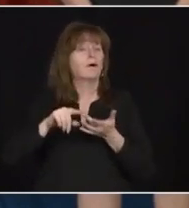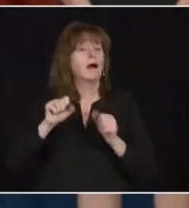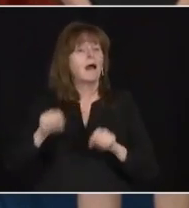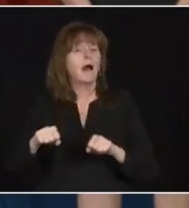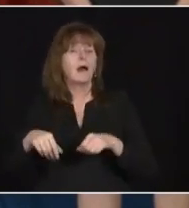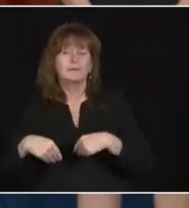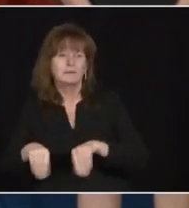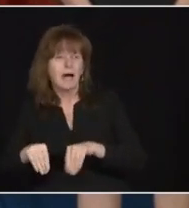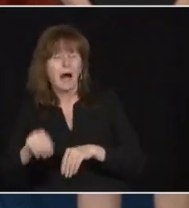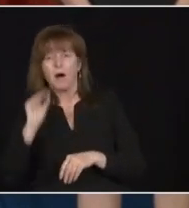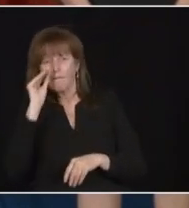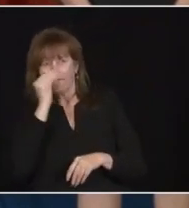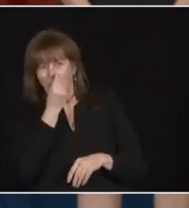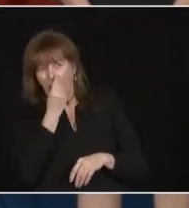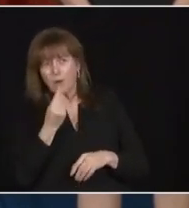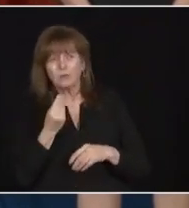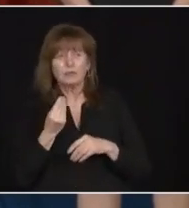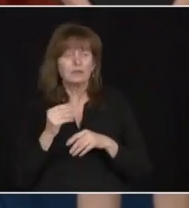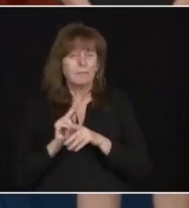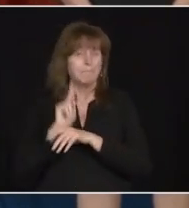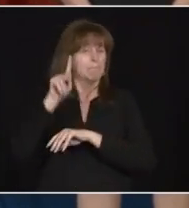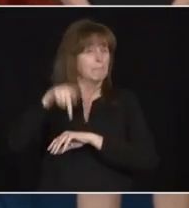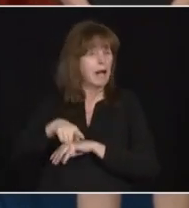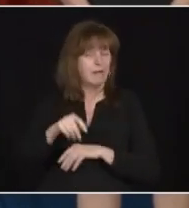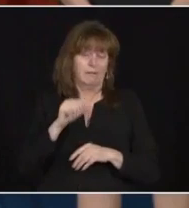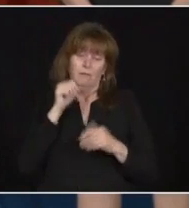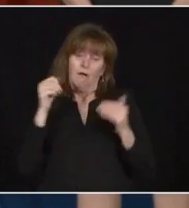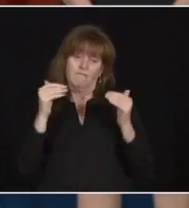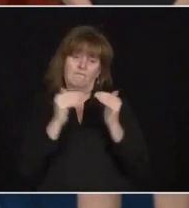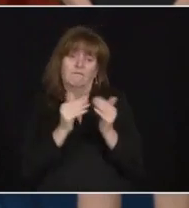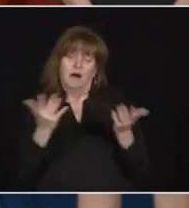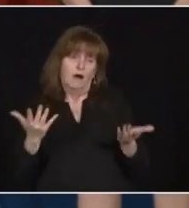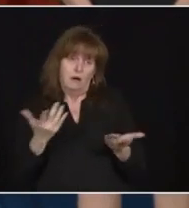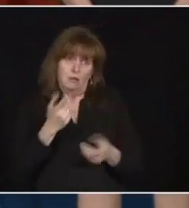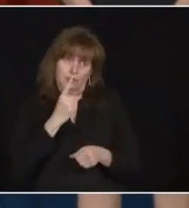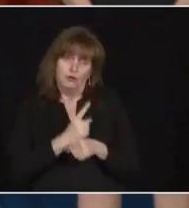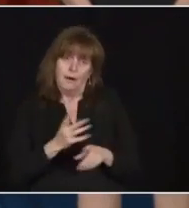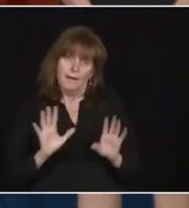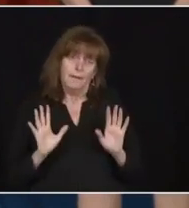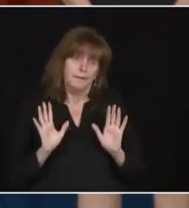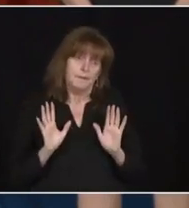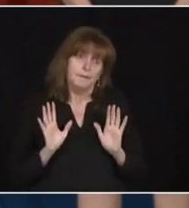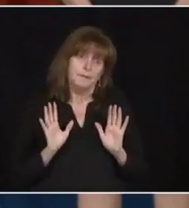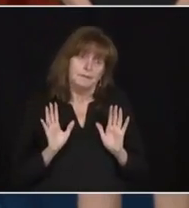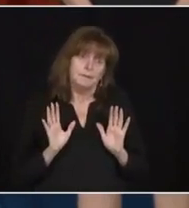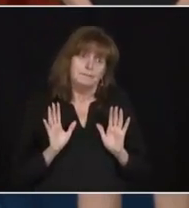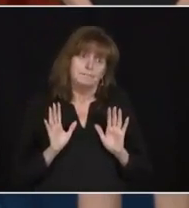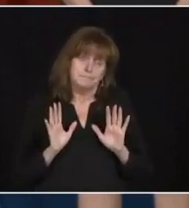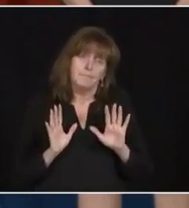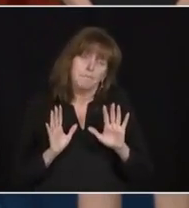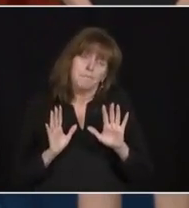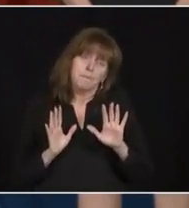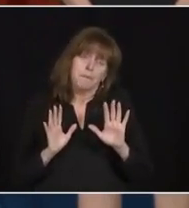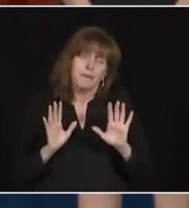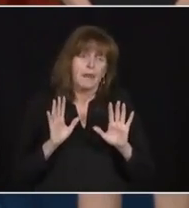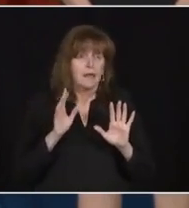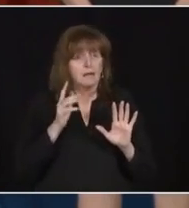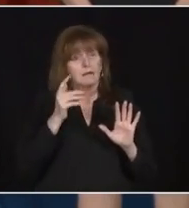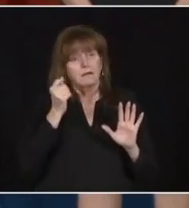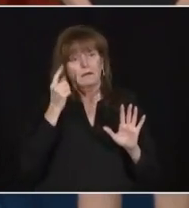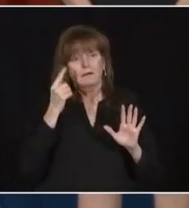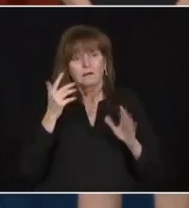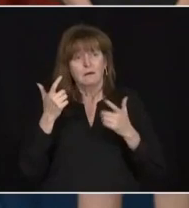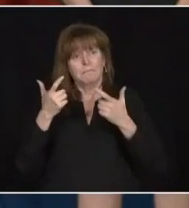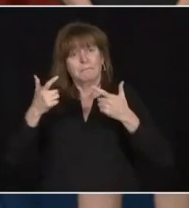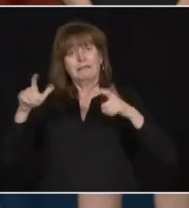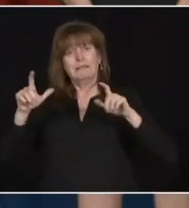do I agree it's unfair? Yeah, I agree. And the aisles were a little wider in the big stores. But in saying that, stay tuned, Randy. We're